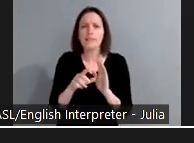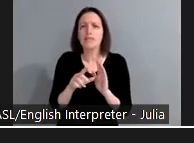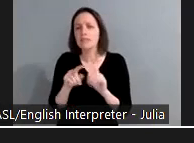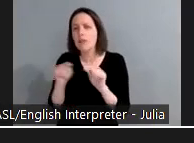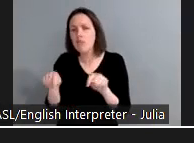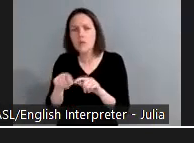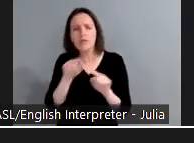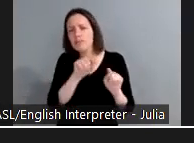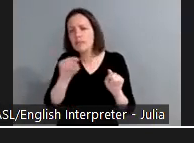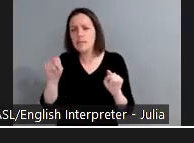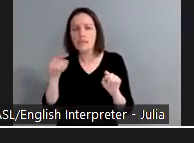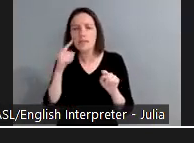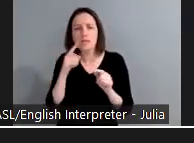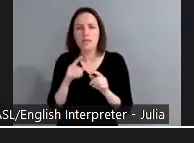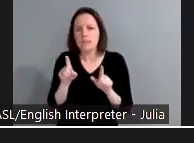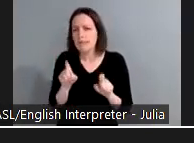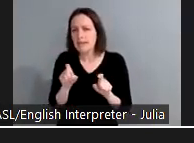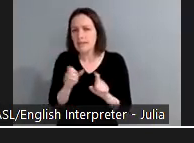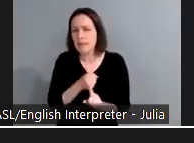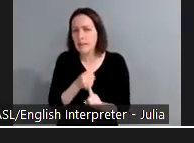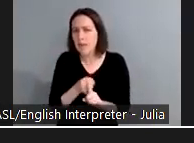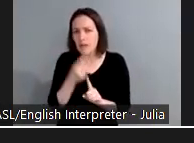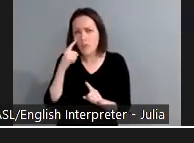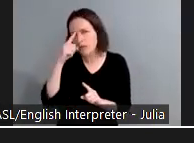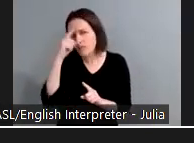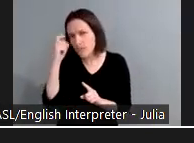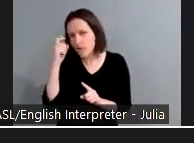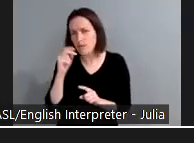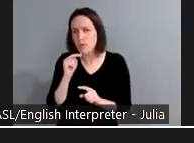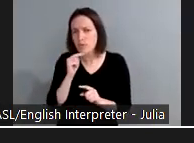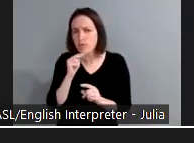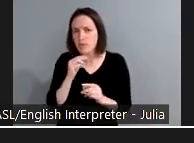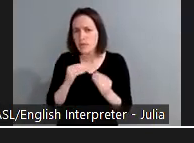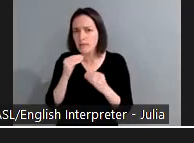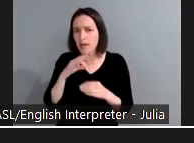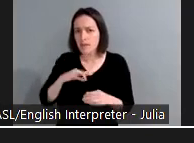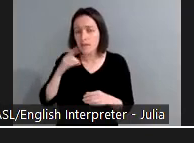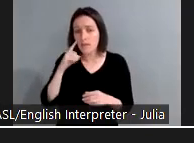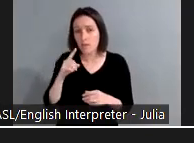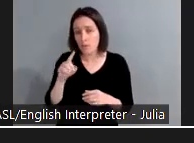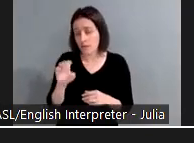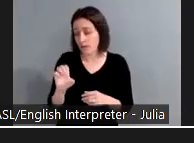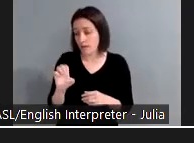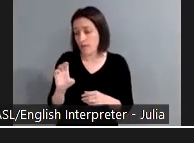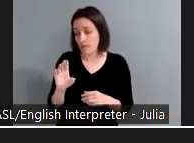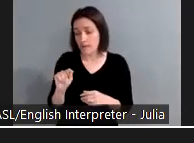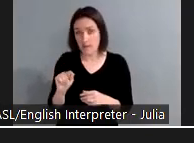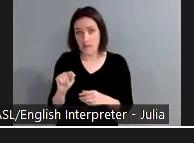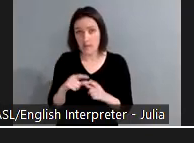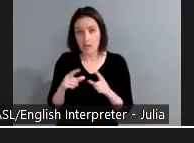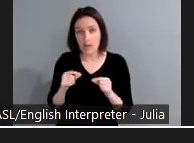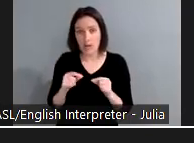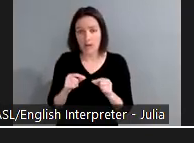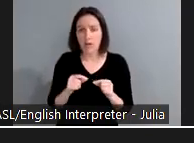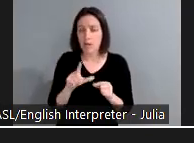impact of providing summer nutrition benefits through an EBT card to low-income families with school-age